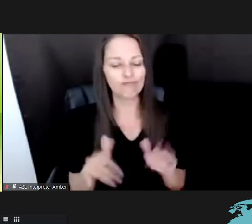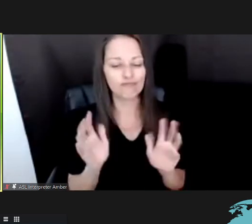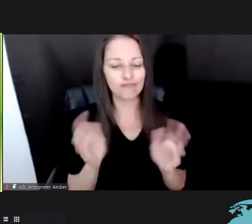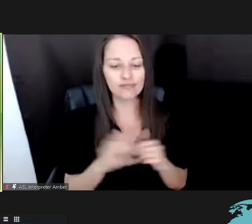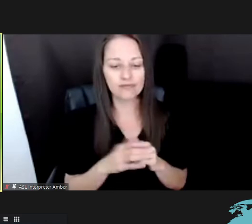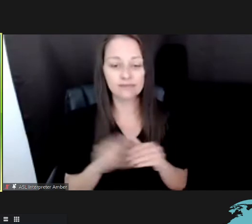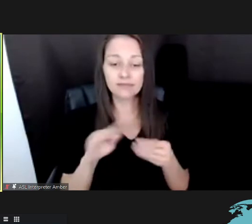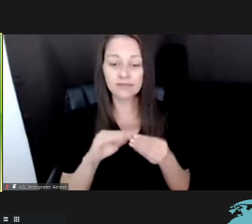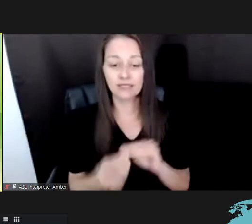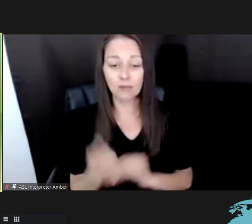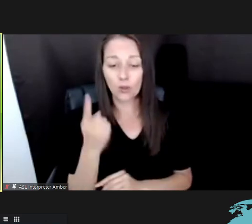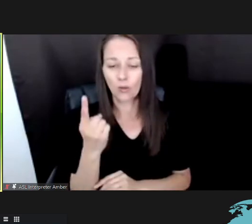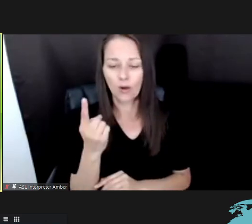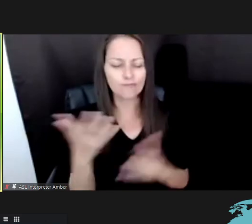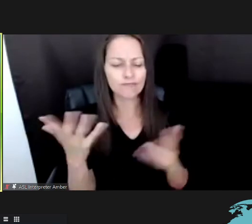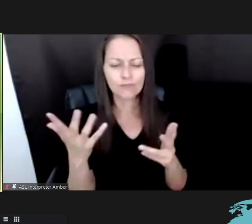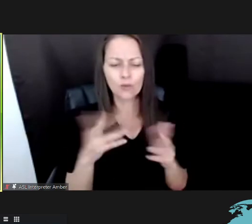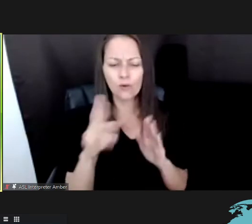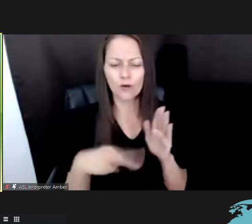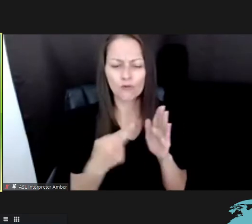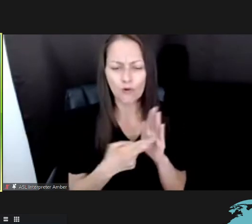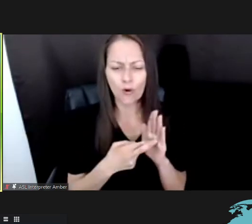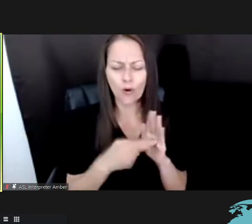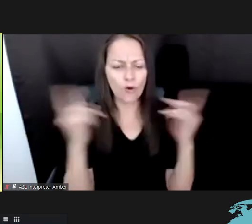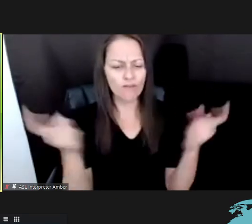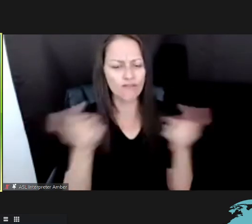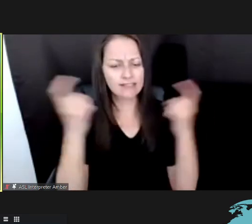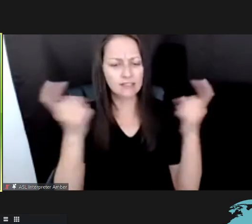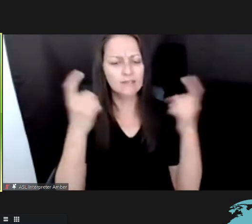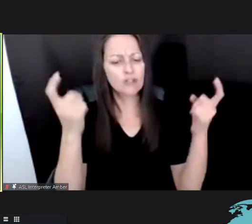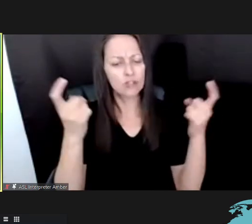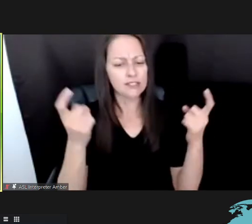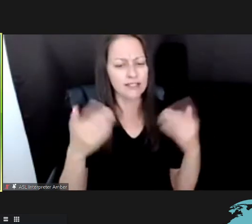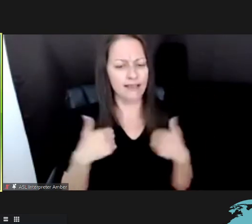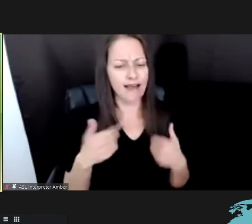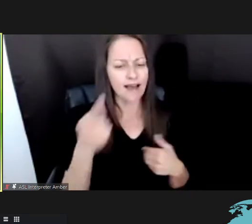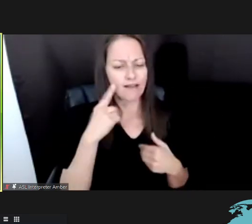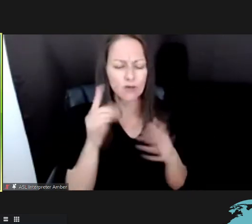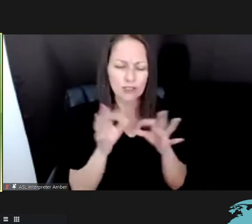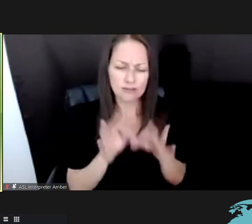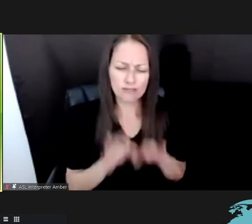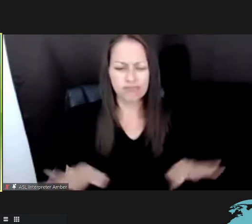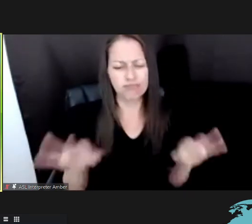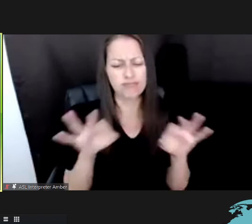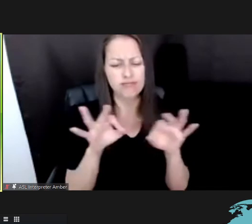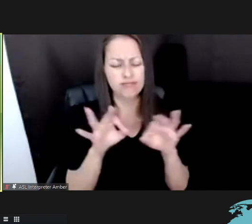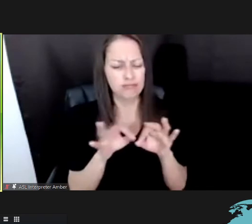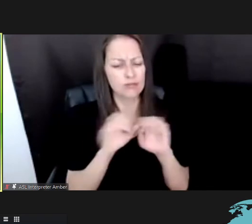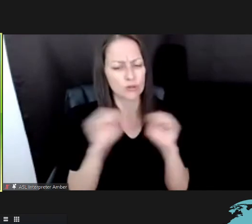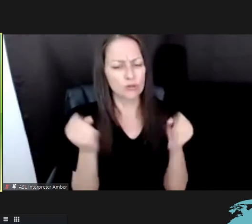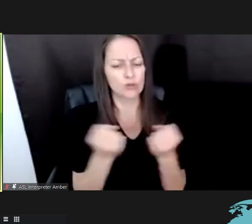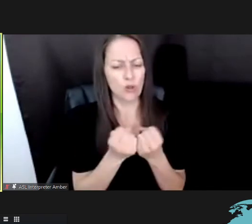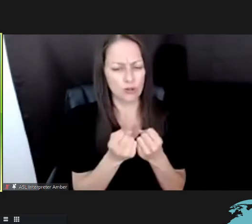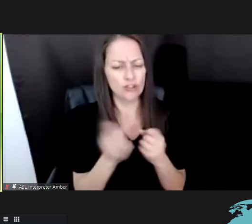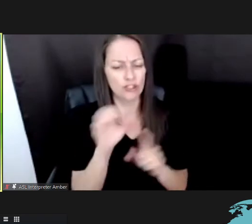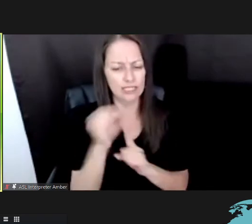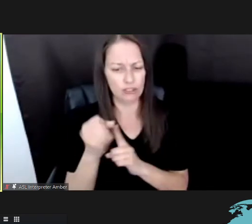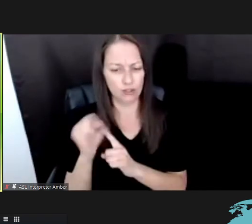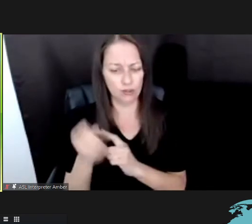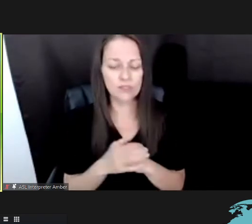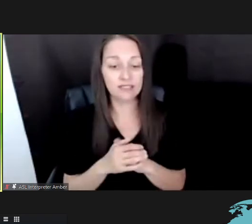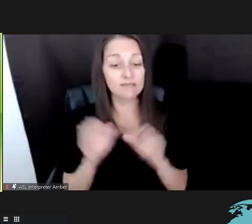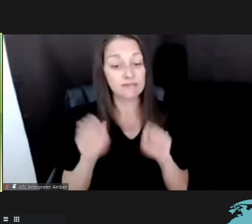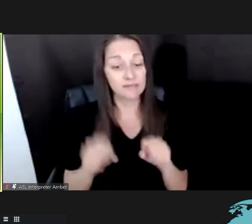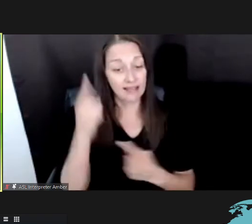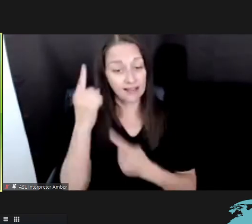you think festivals should play in critical social issues facing their host community? You can take this to a personal level and think about